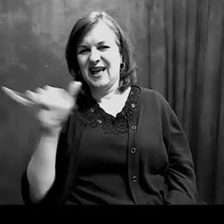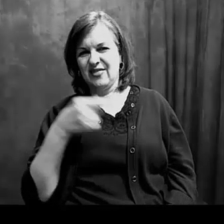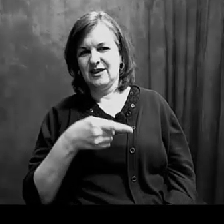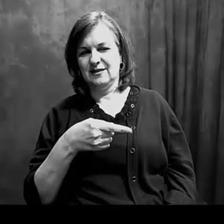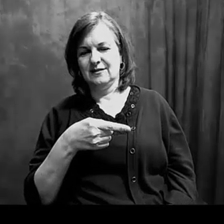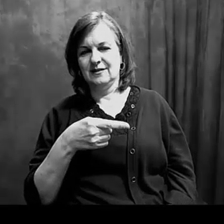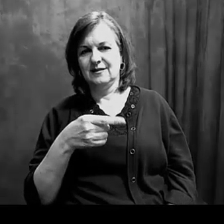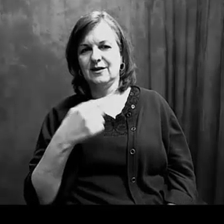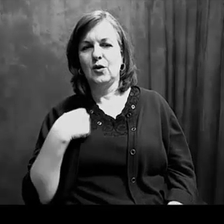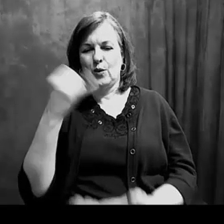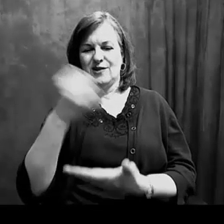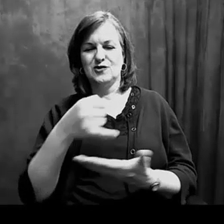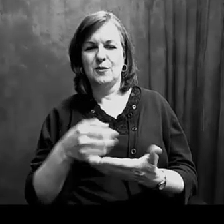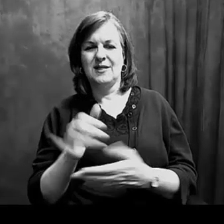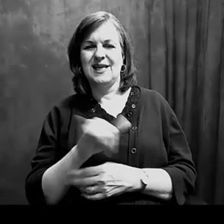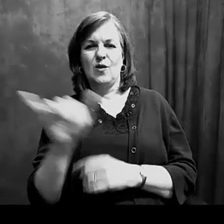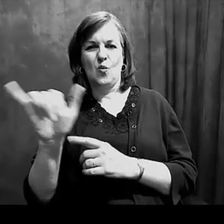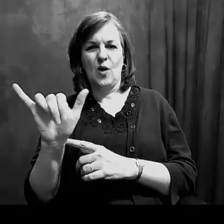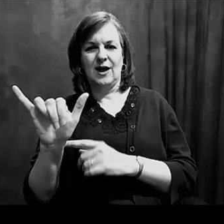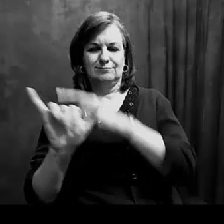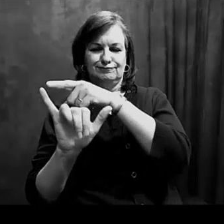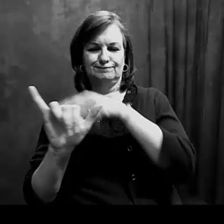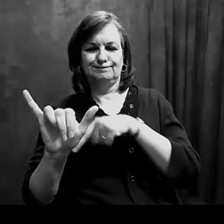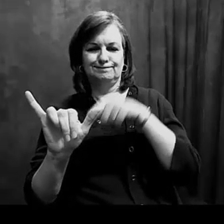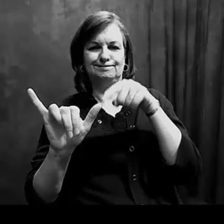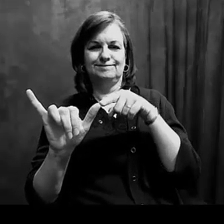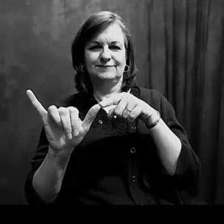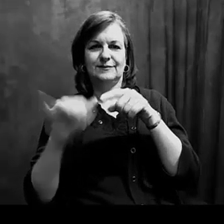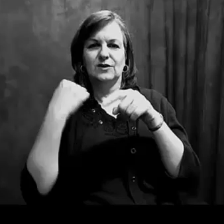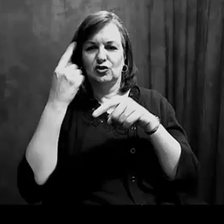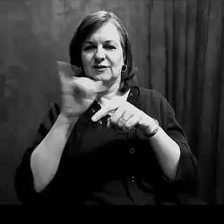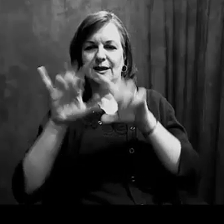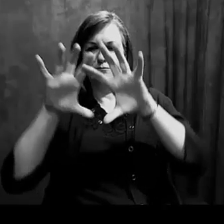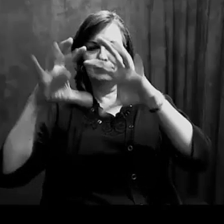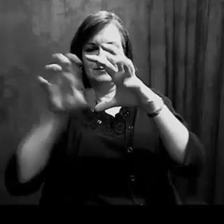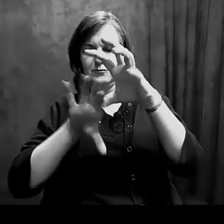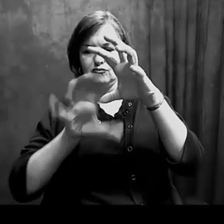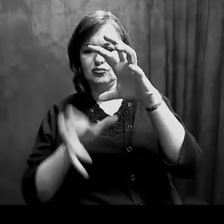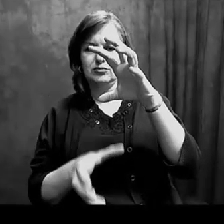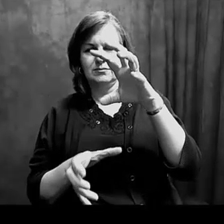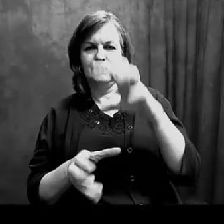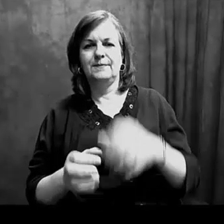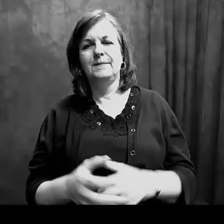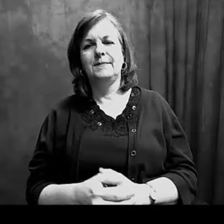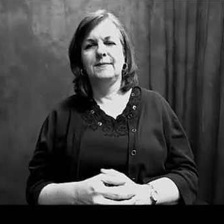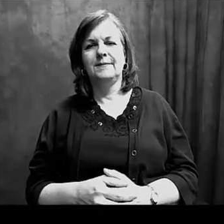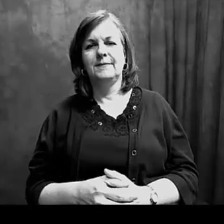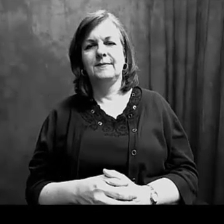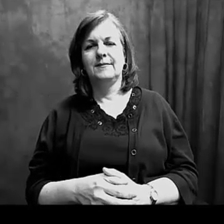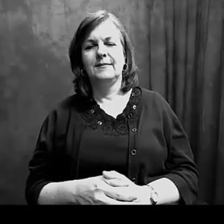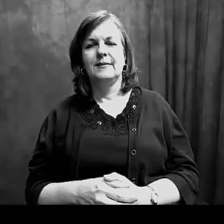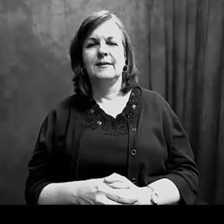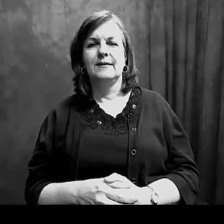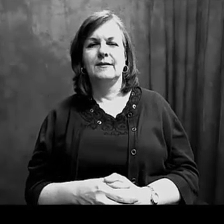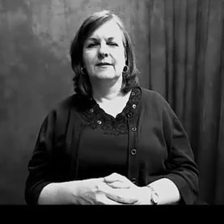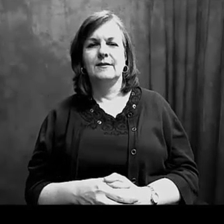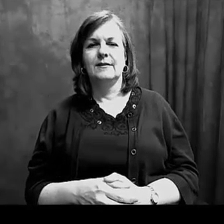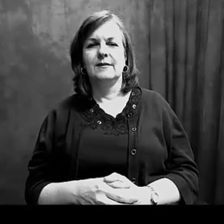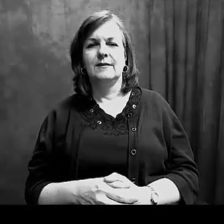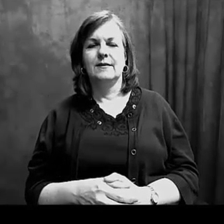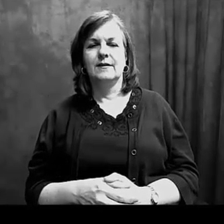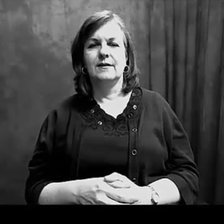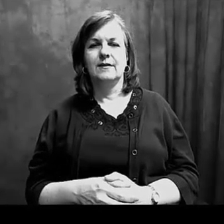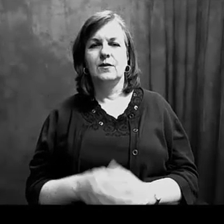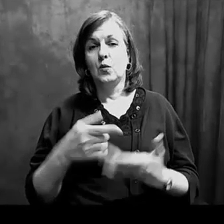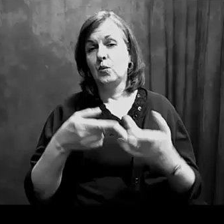them as Ys, and this is Y. They look like a Y. Okay. And what we're looking for is